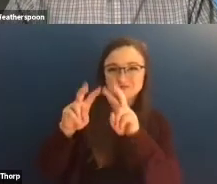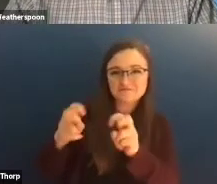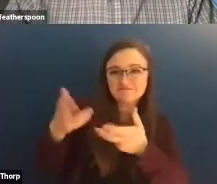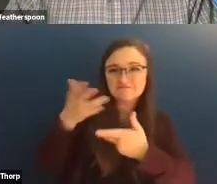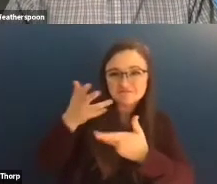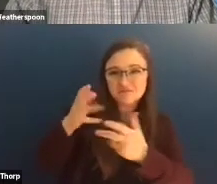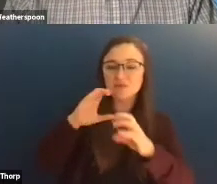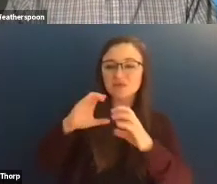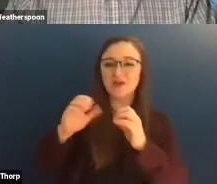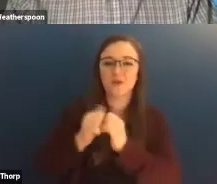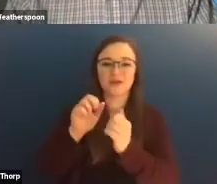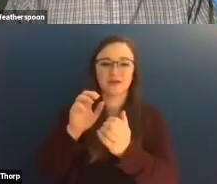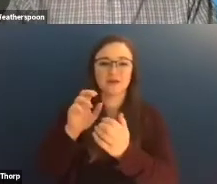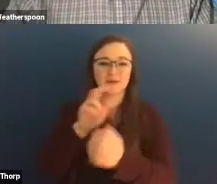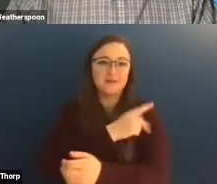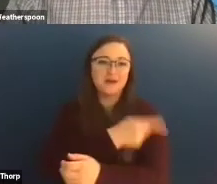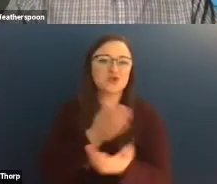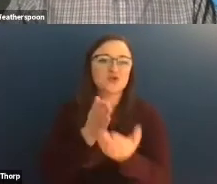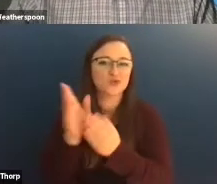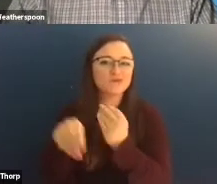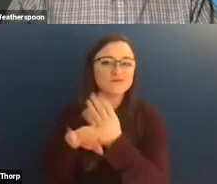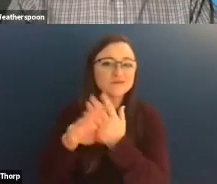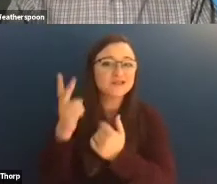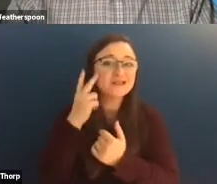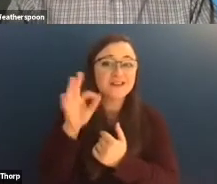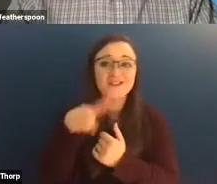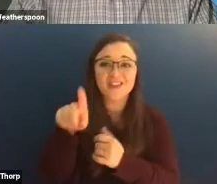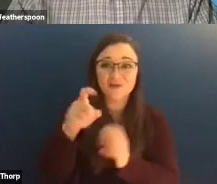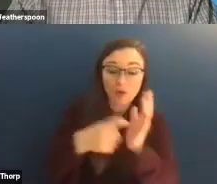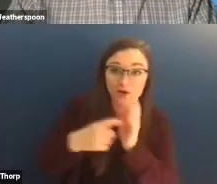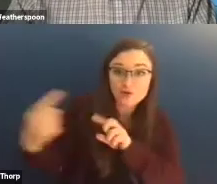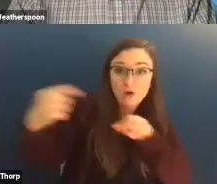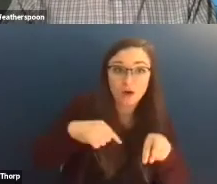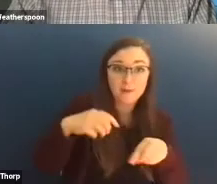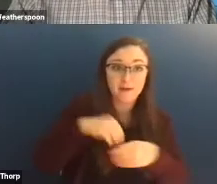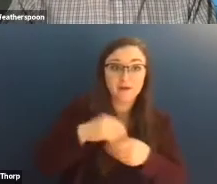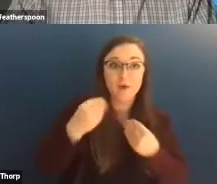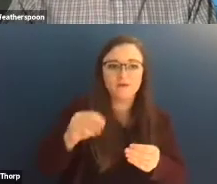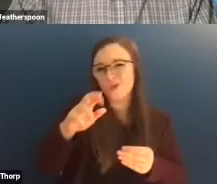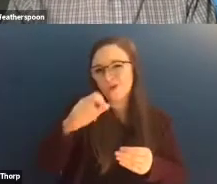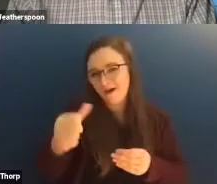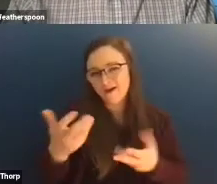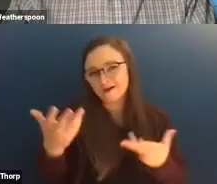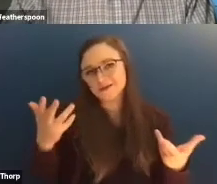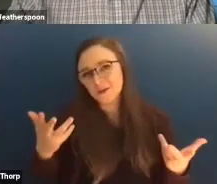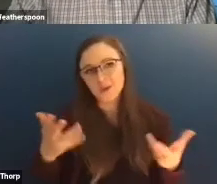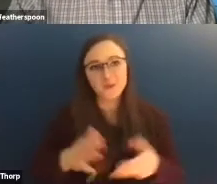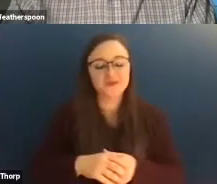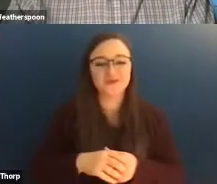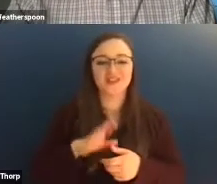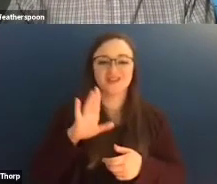with patients and determine whether or not they actually need to come into a dental office. That's really